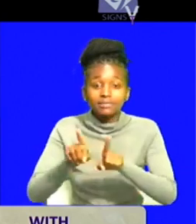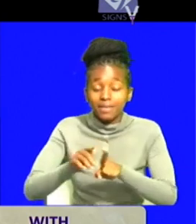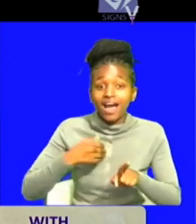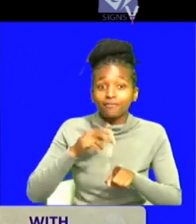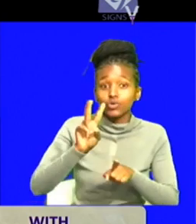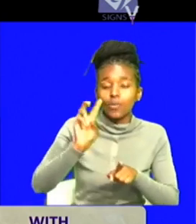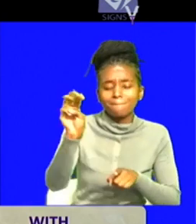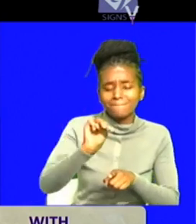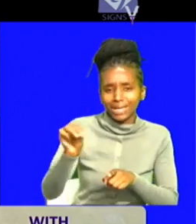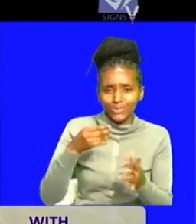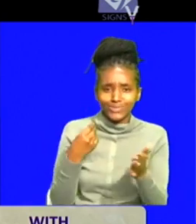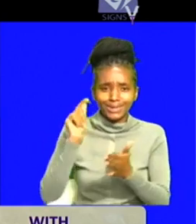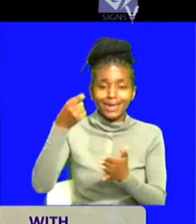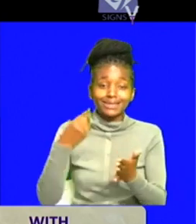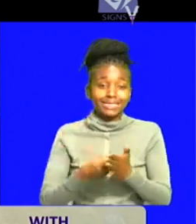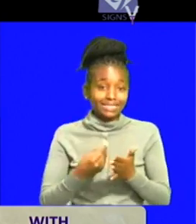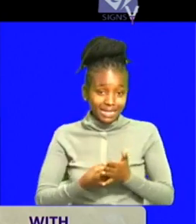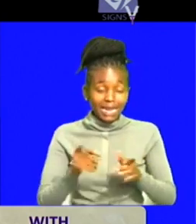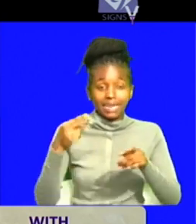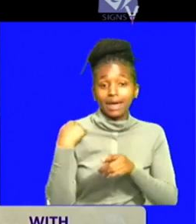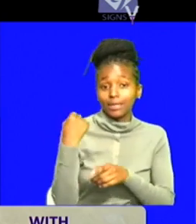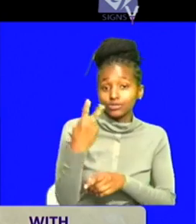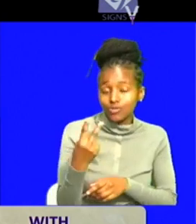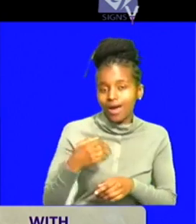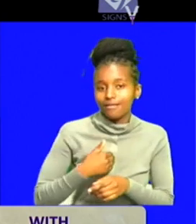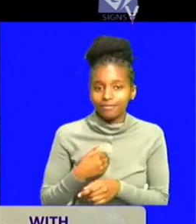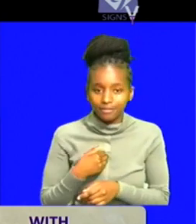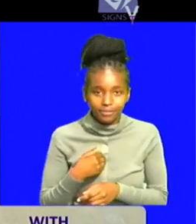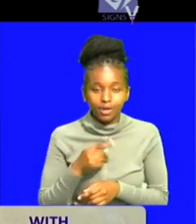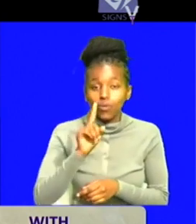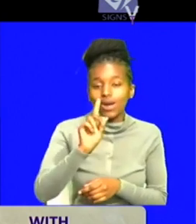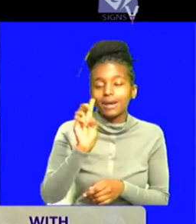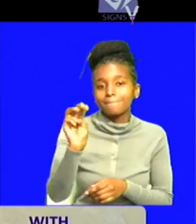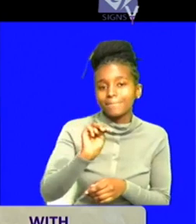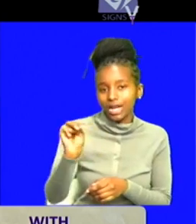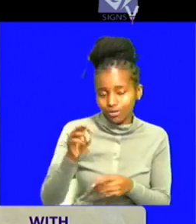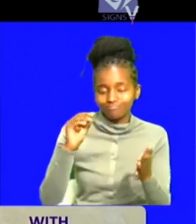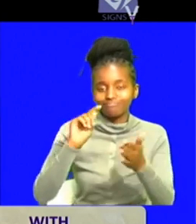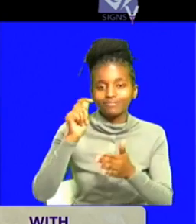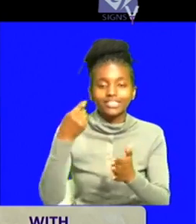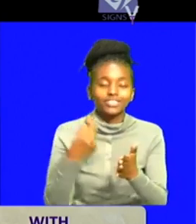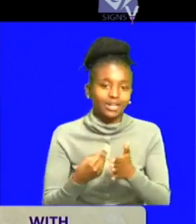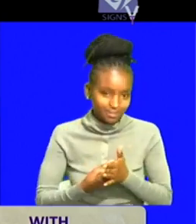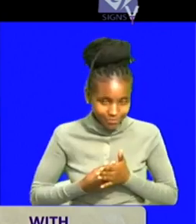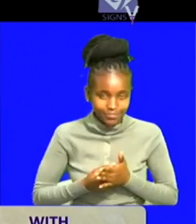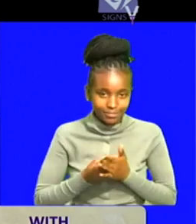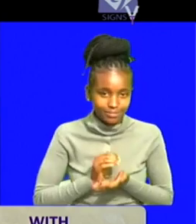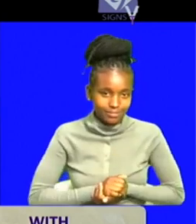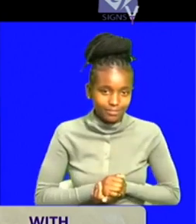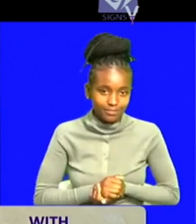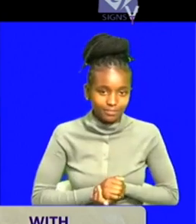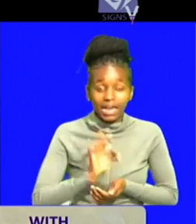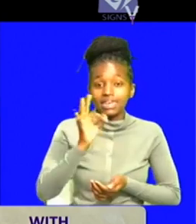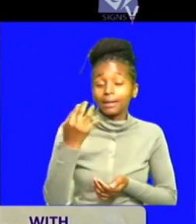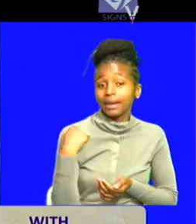2 million Kenya shillings. And number 2 pale atakuwa anaenda nyumbani with 1 million Kenya shillings. When you look at the third